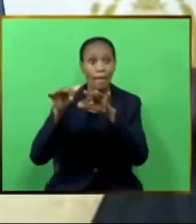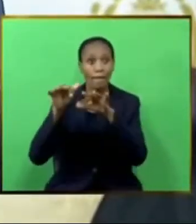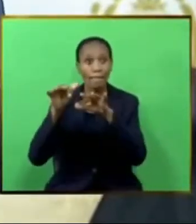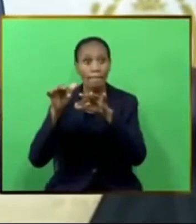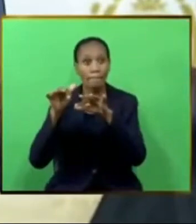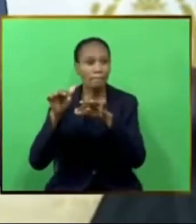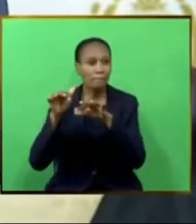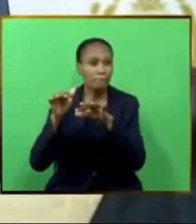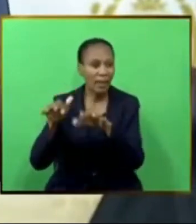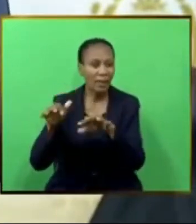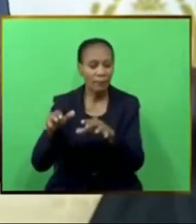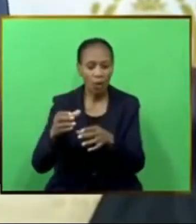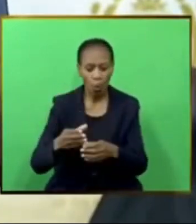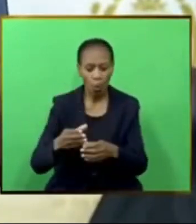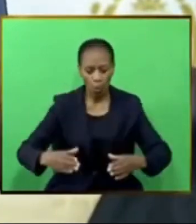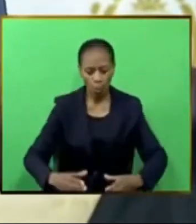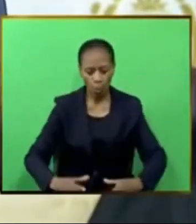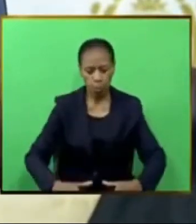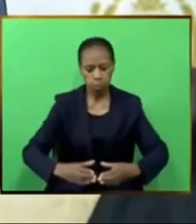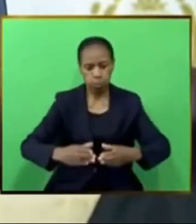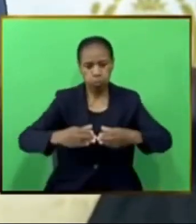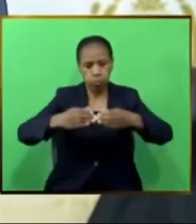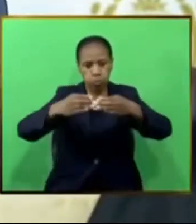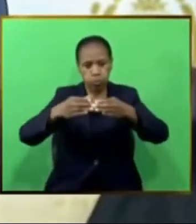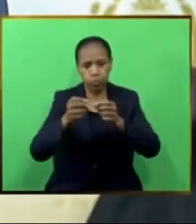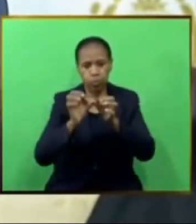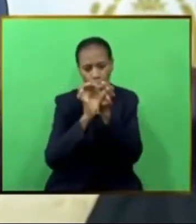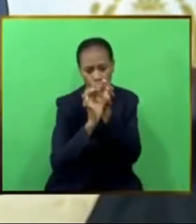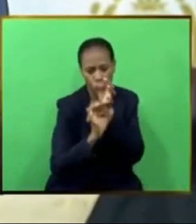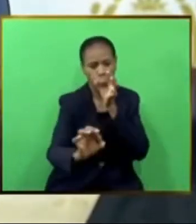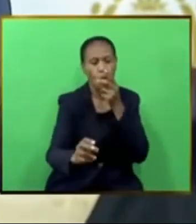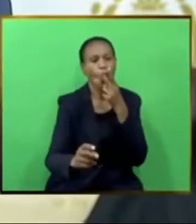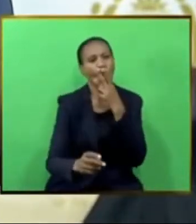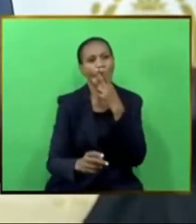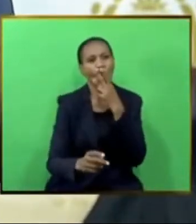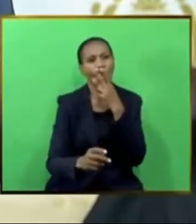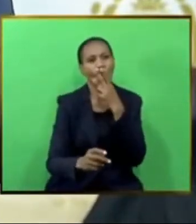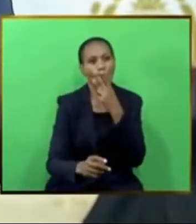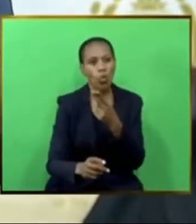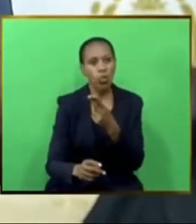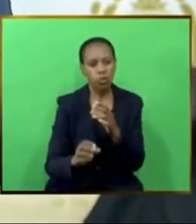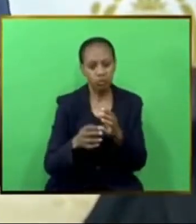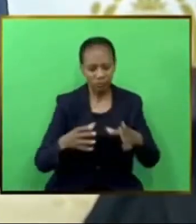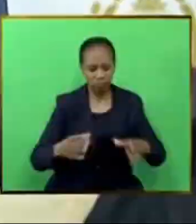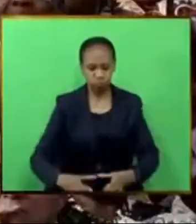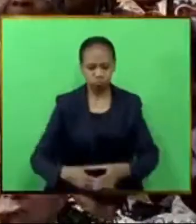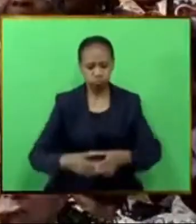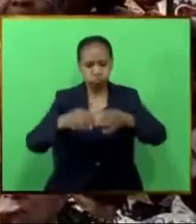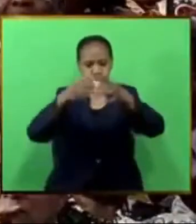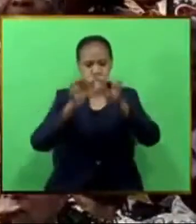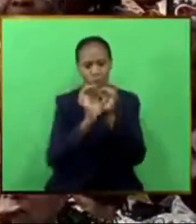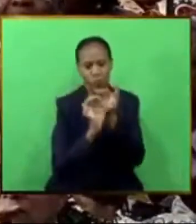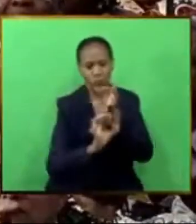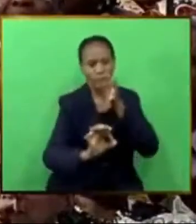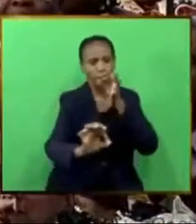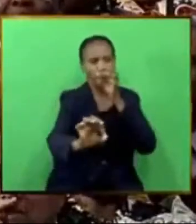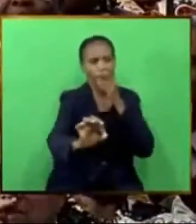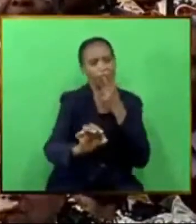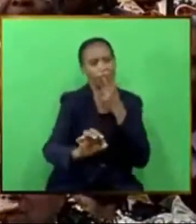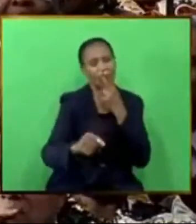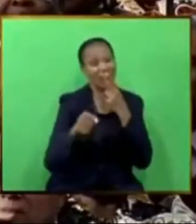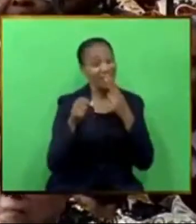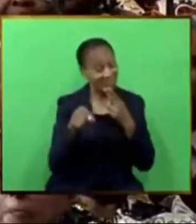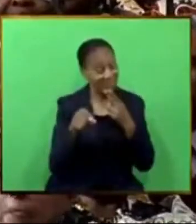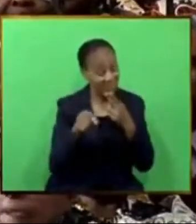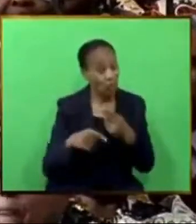bubbly as a cigarette and other alternatives. The country has seen an increase